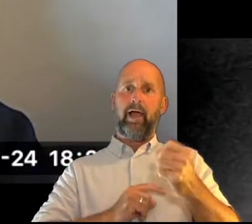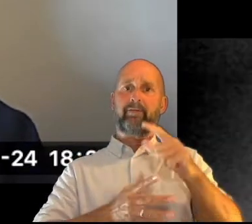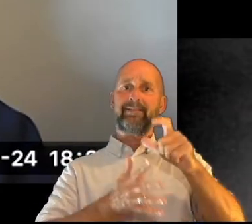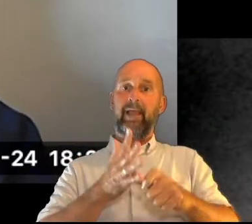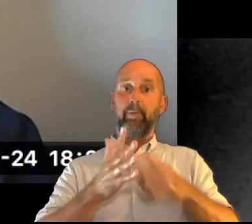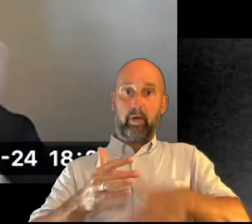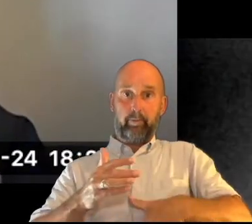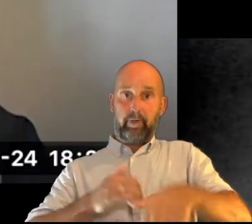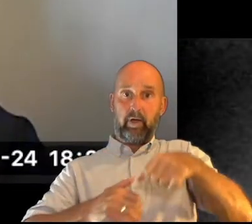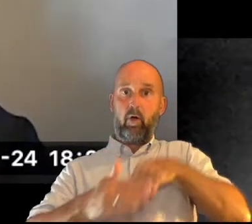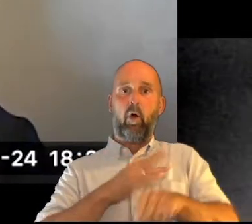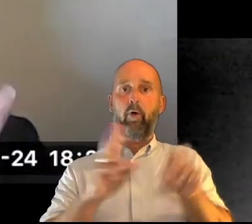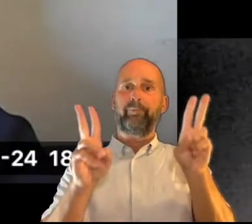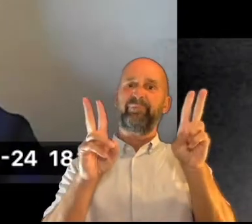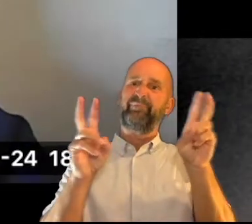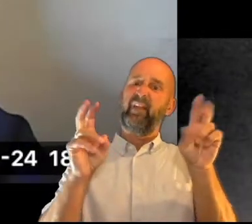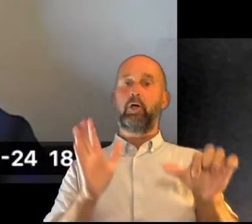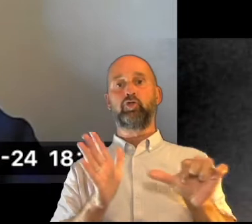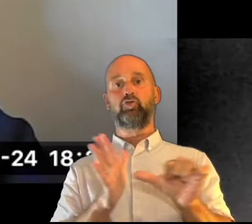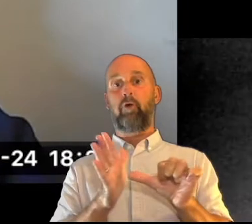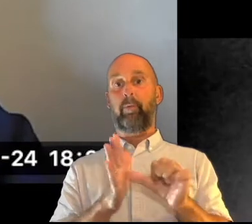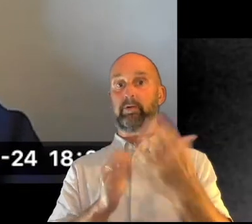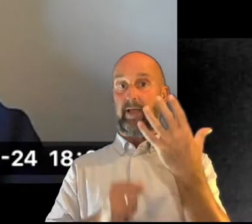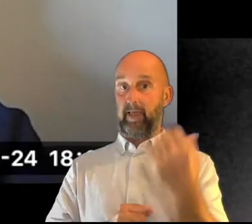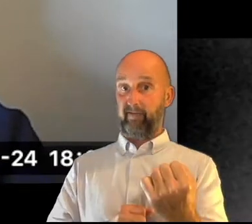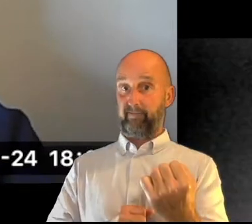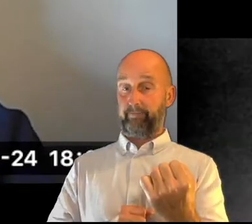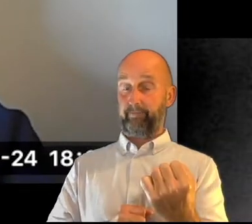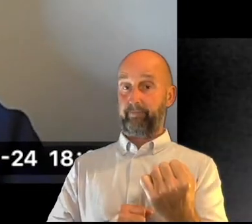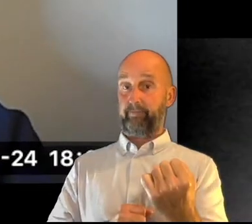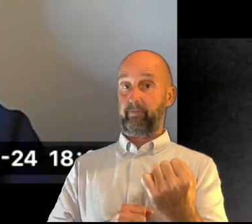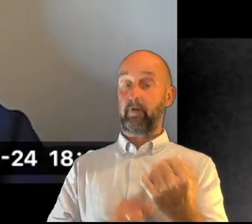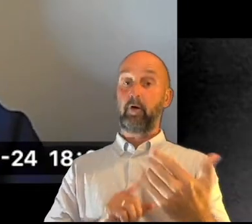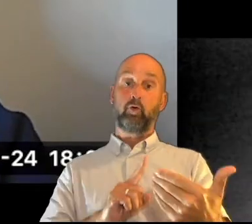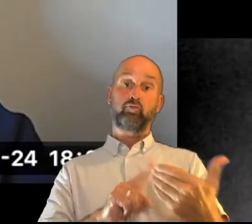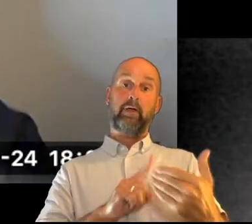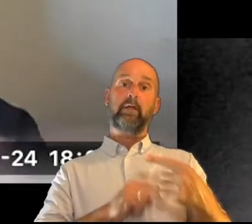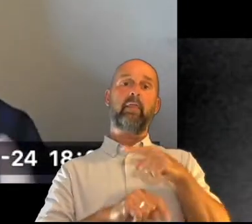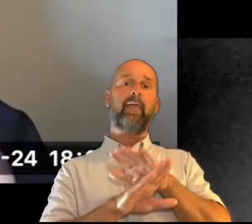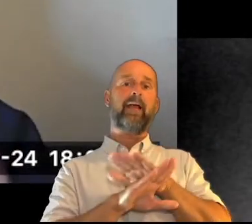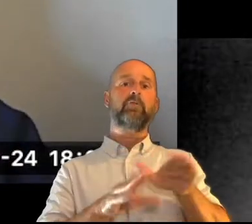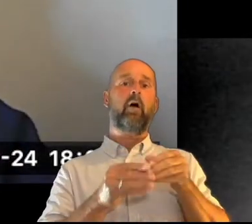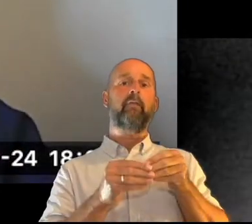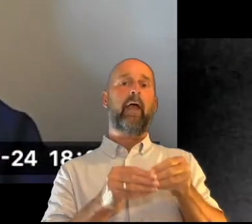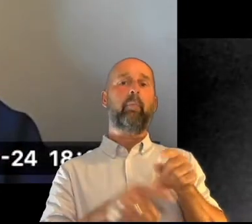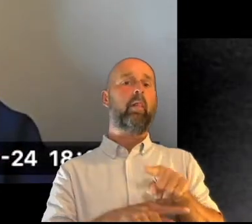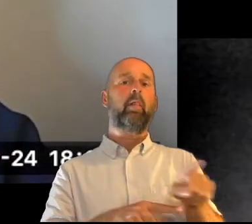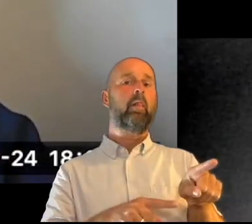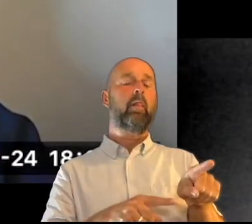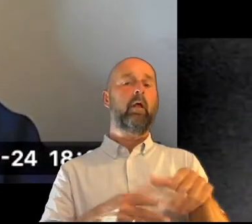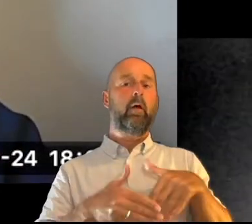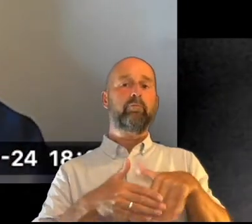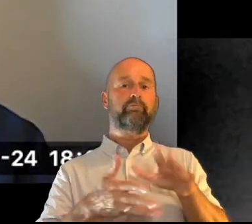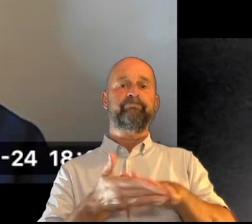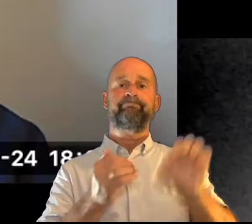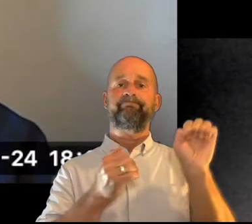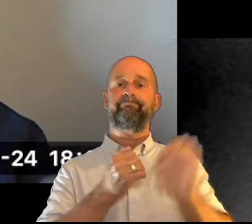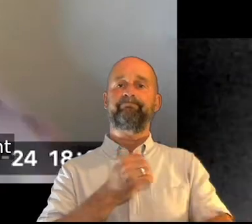disabled in the womb or troubled, in this case, is an unviable pregnancy and it's gotten rid